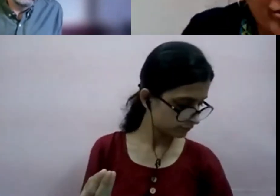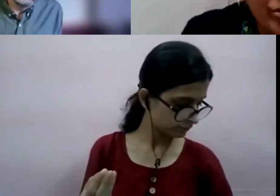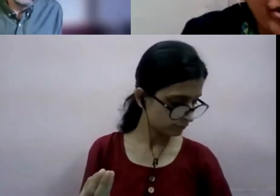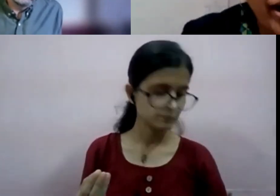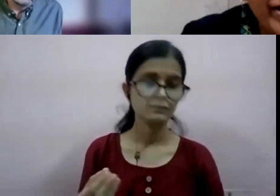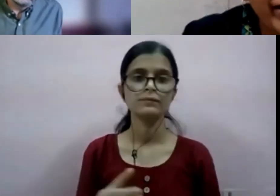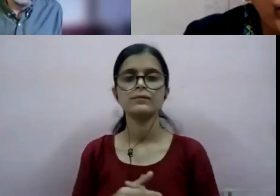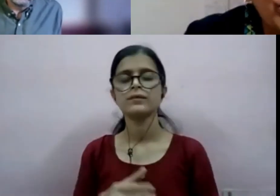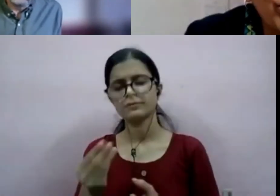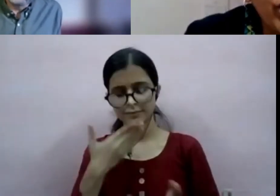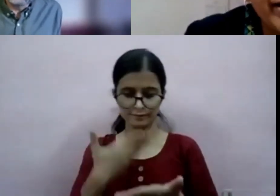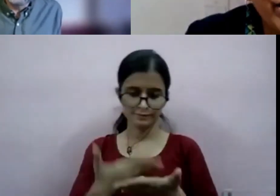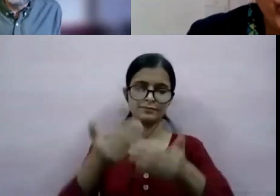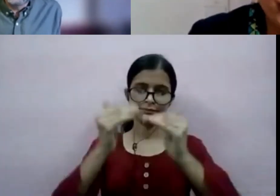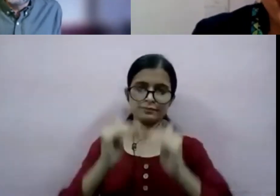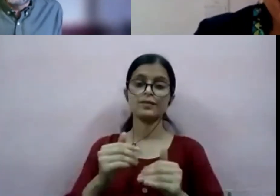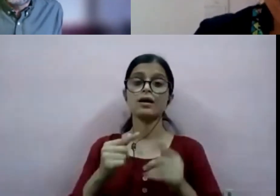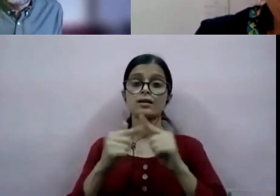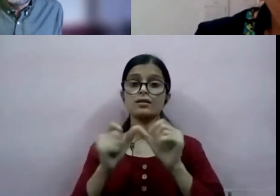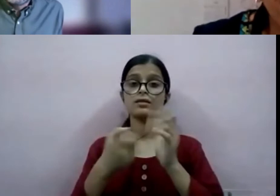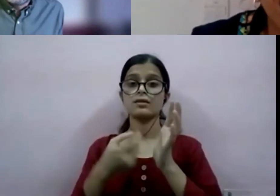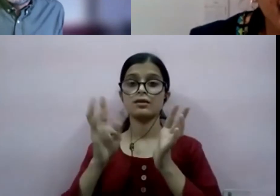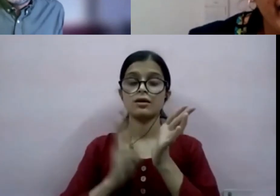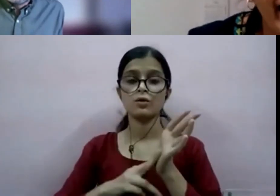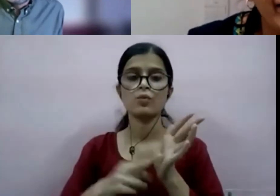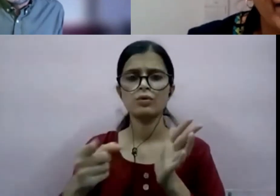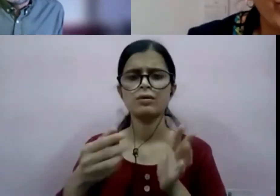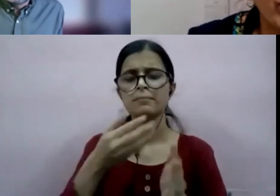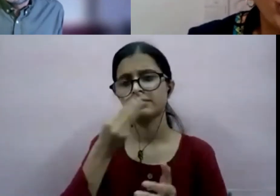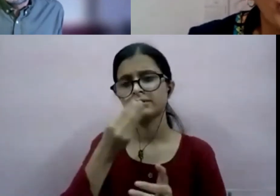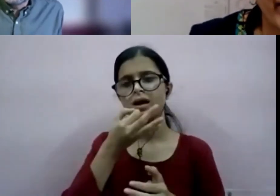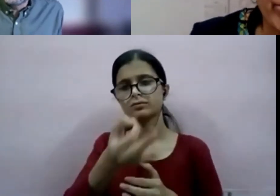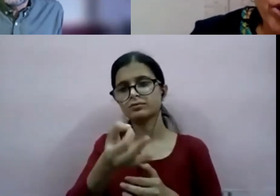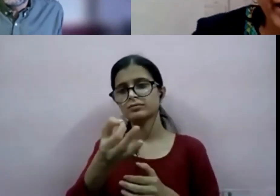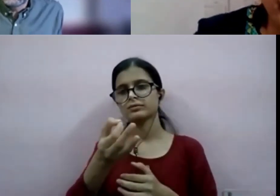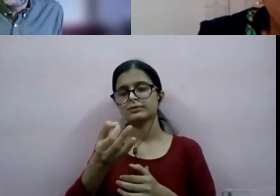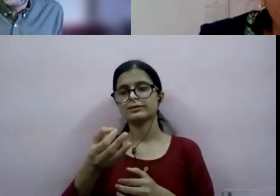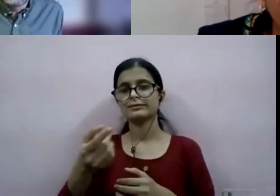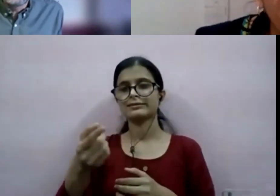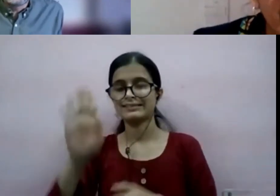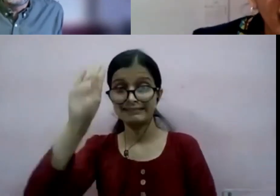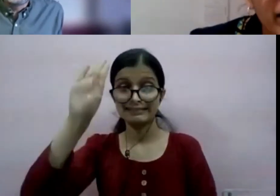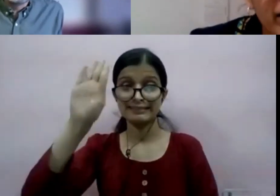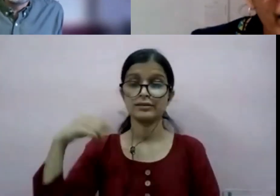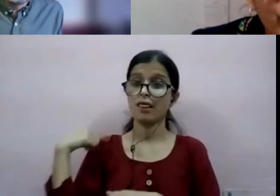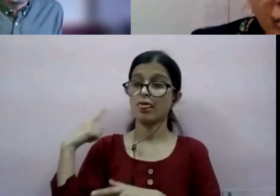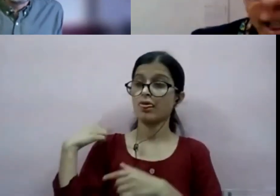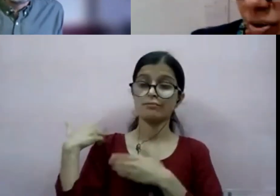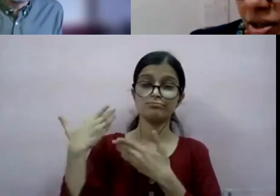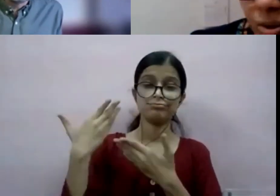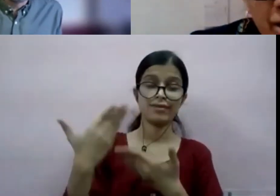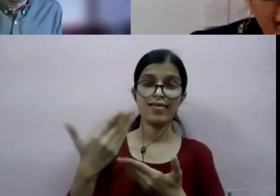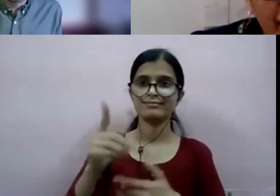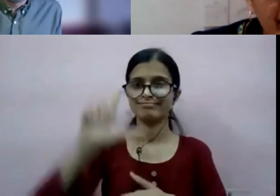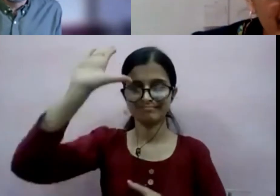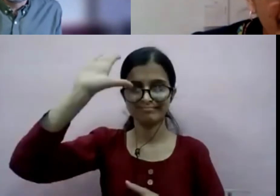just going to ask Tarun to ask his question. He says he's had his hand raised for a long time. I'm sorry, I missed it. Tarun, would you like